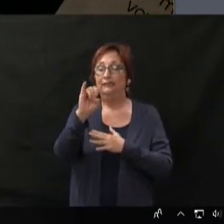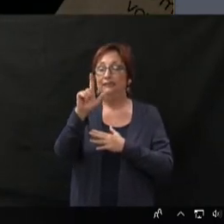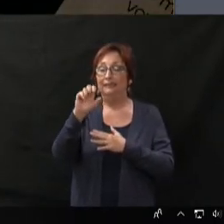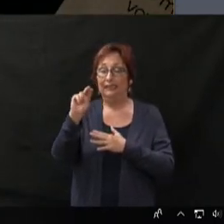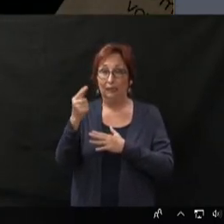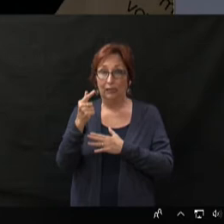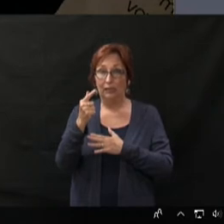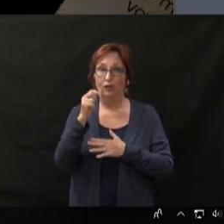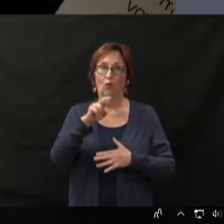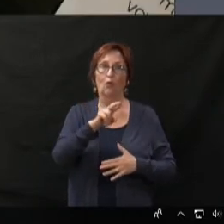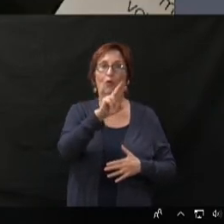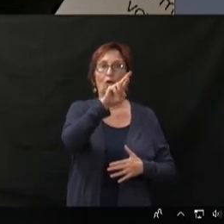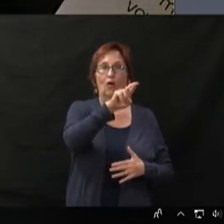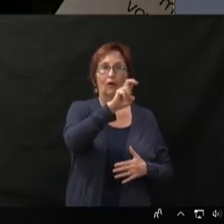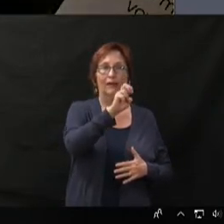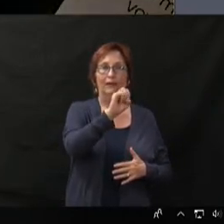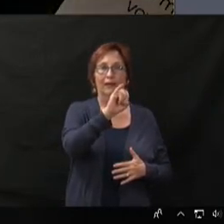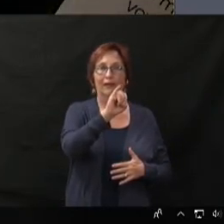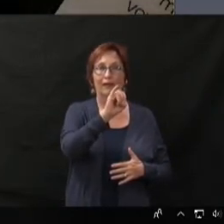A.